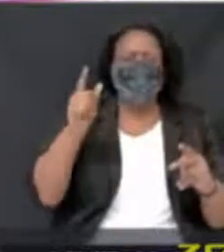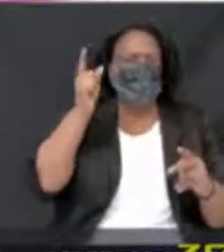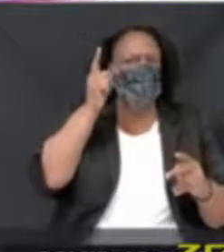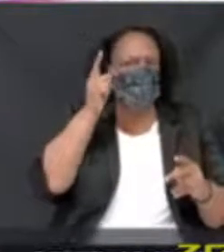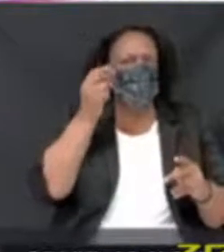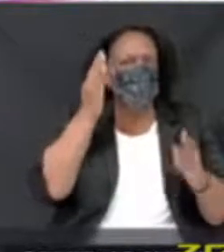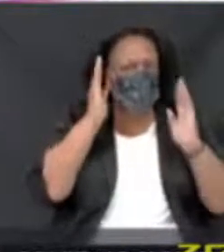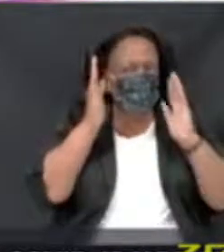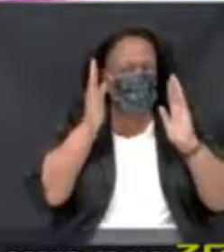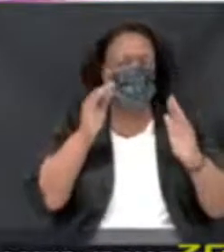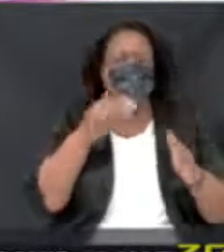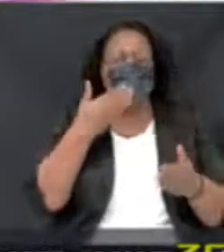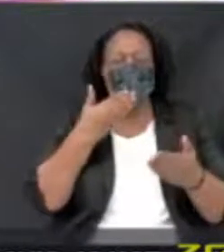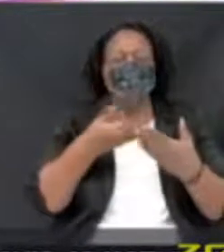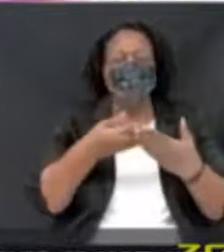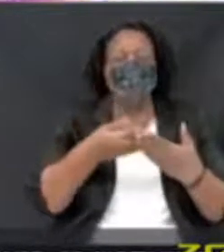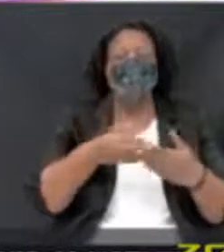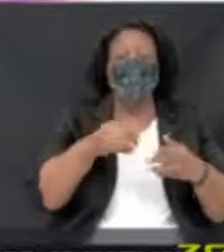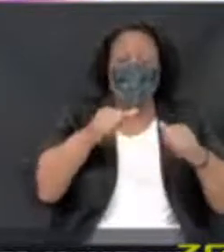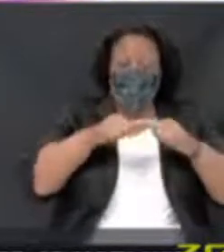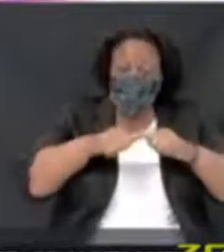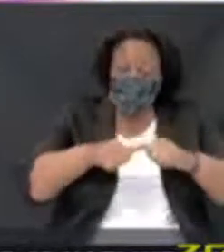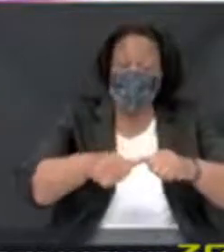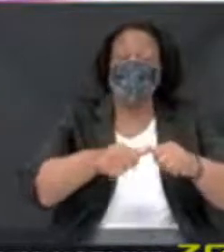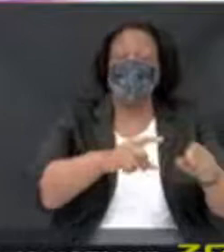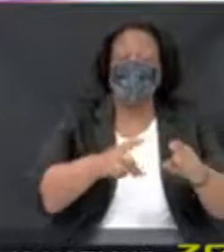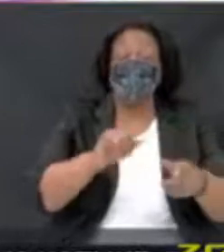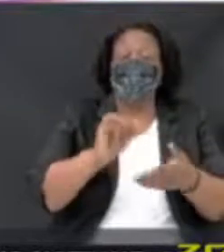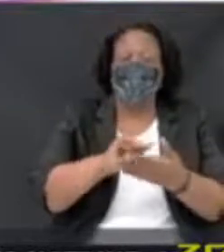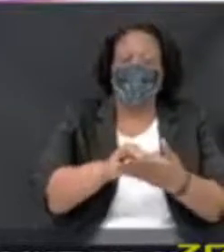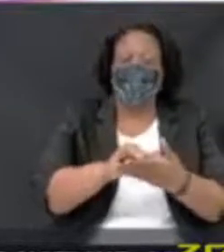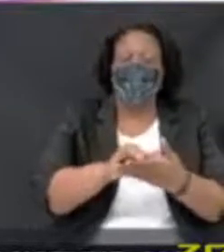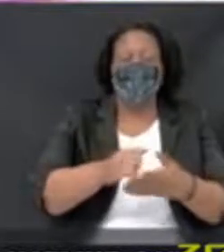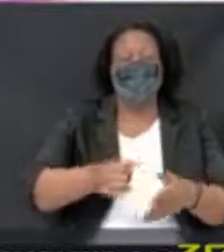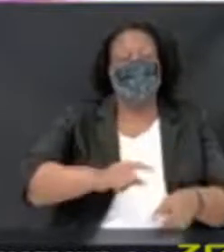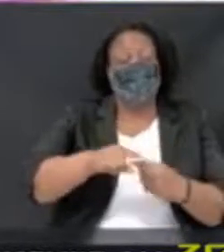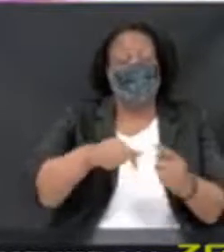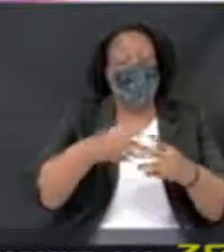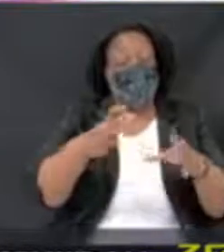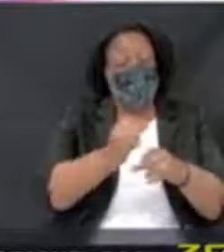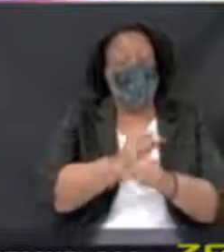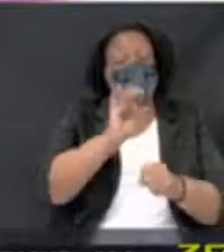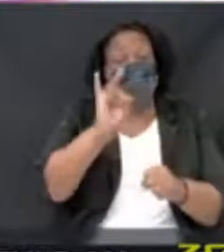we reach, or provided that we achieve the 80% threshold.